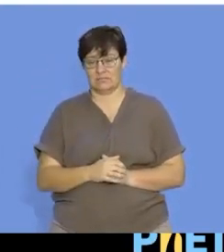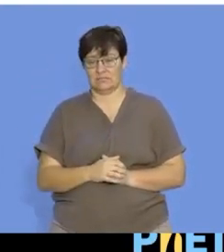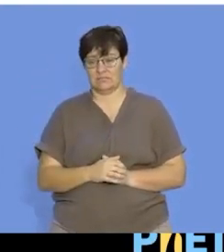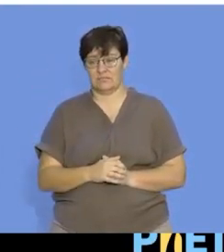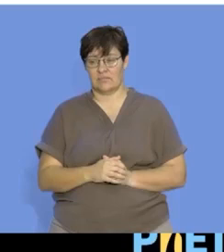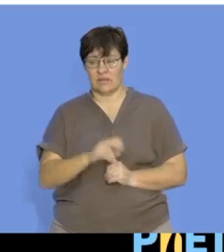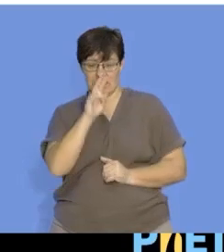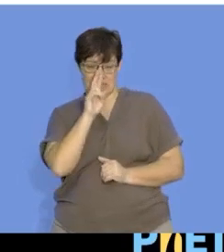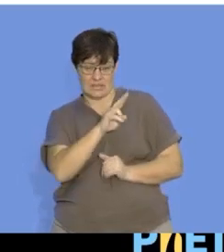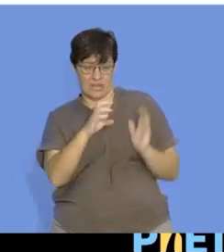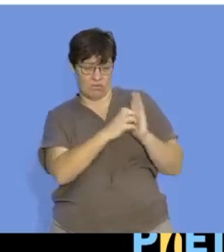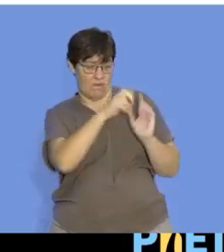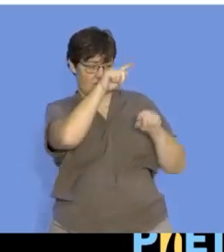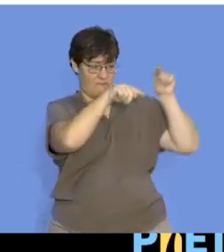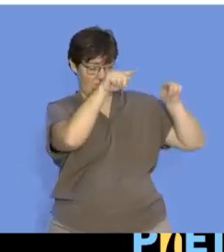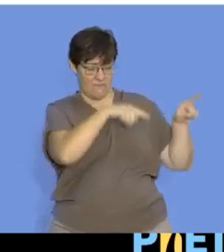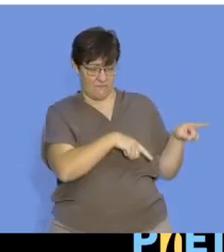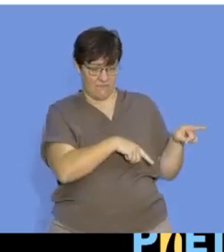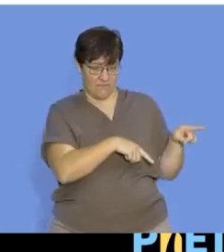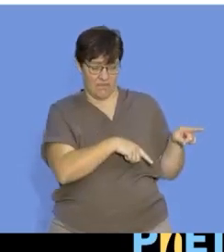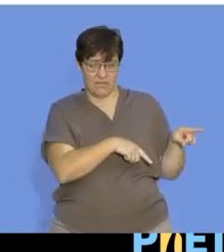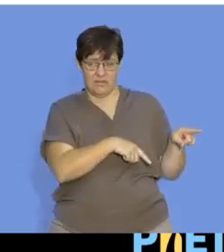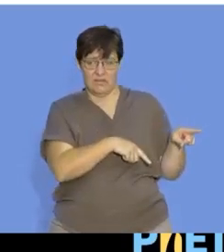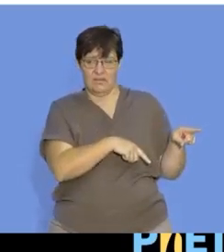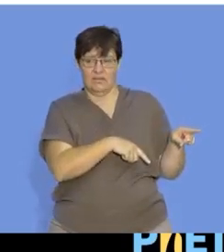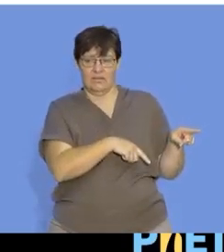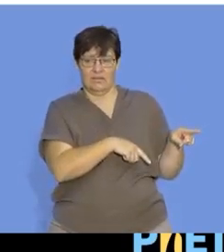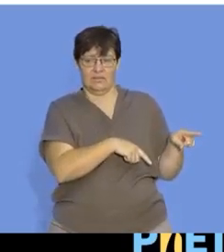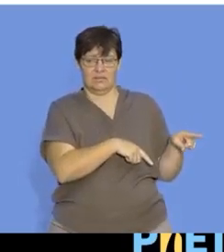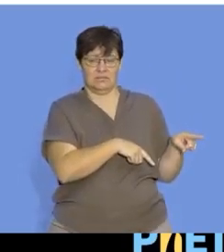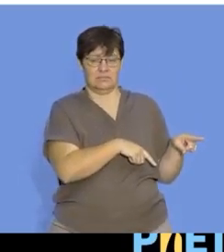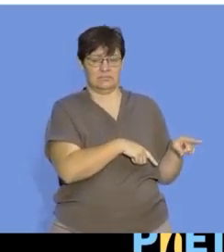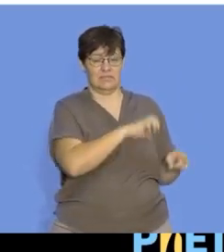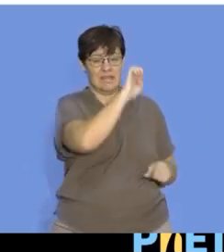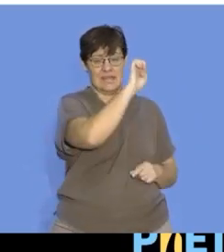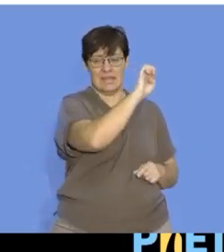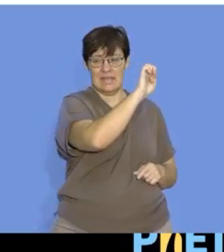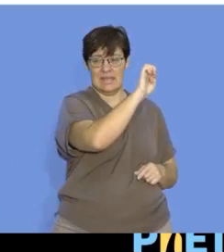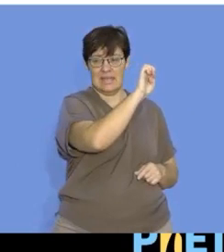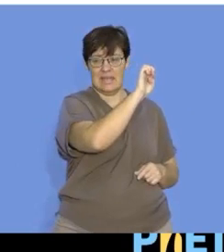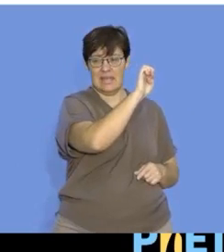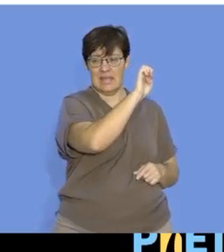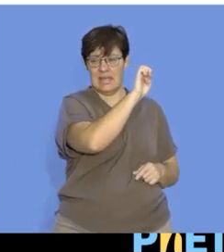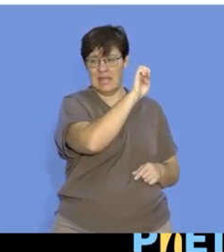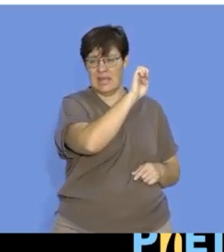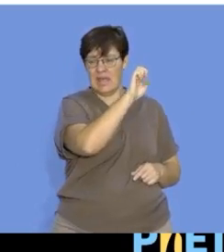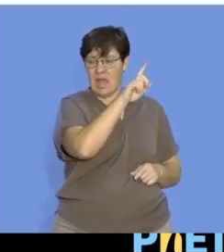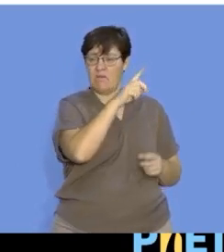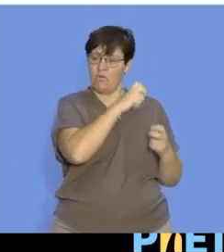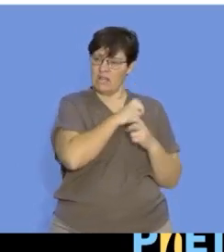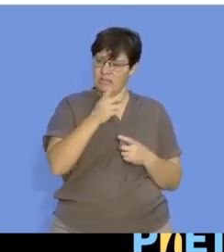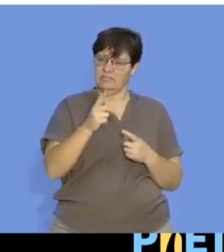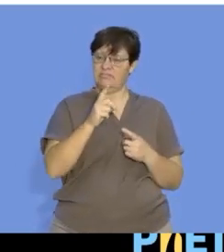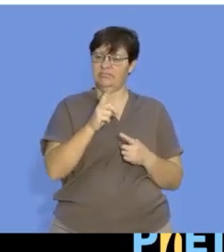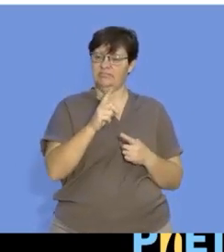my graphs, at the moment, my pendulum, it's at rest, has lots of potential energy because